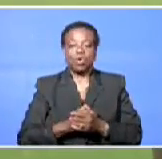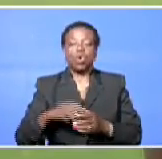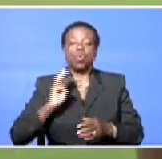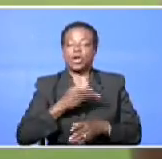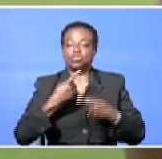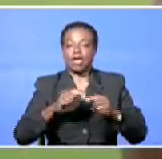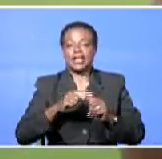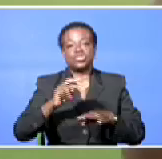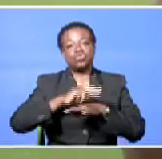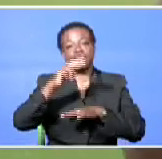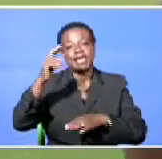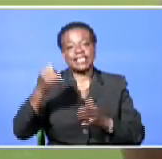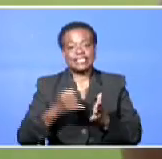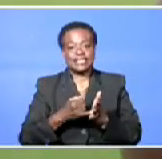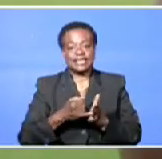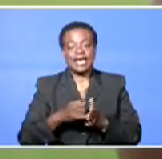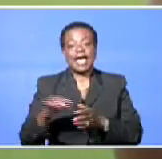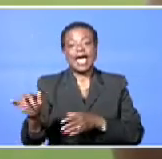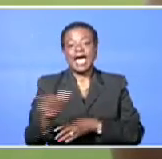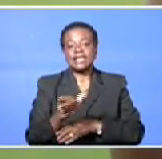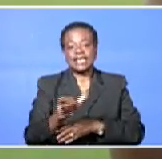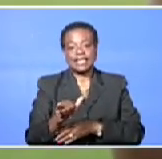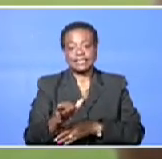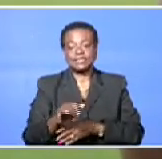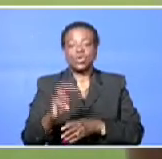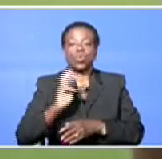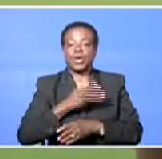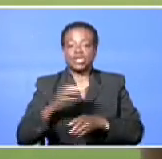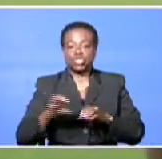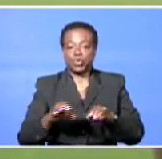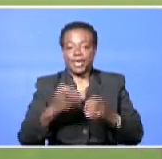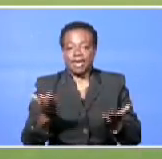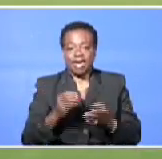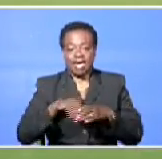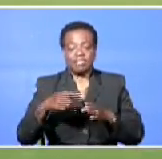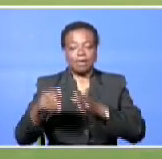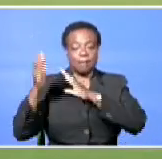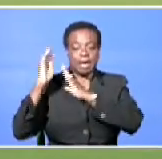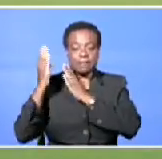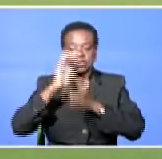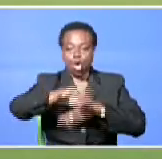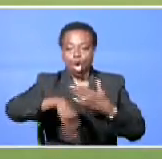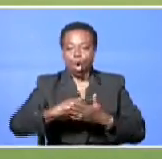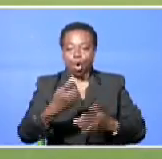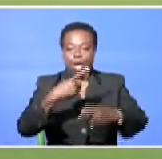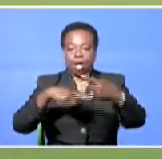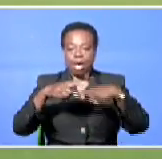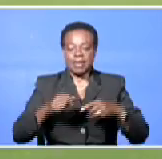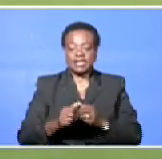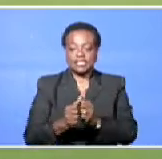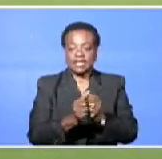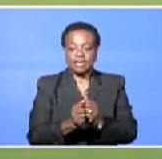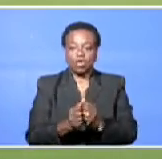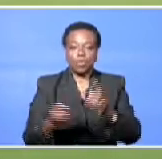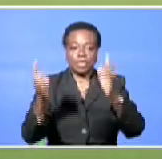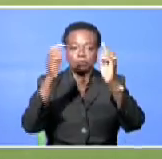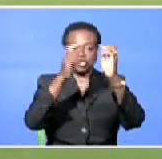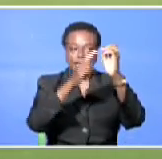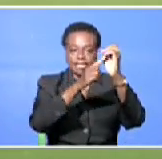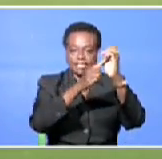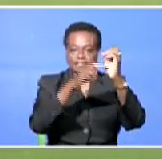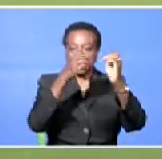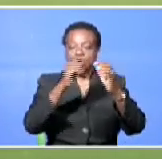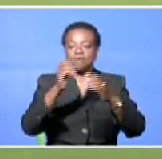here in the Bahamas. So I think it seems to be all coming together in terms of the objectives of the